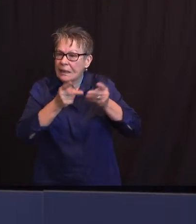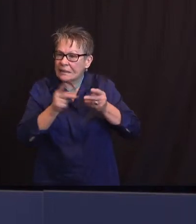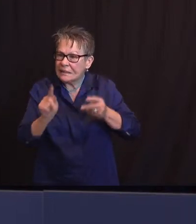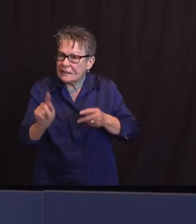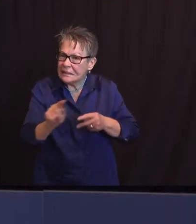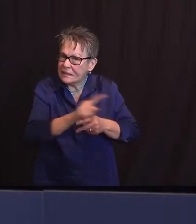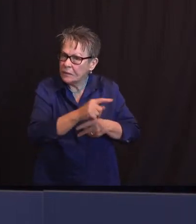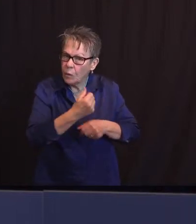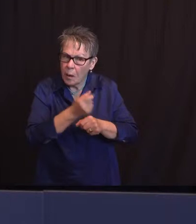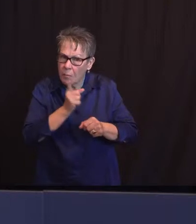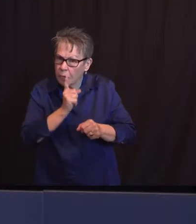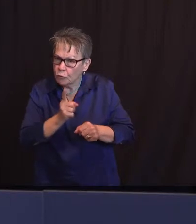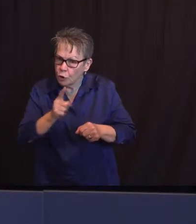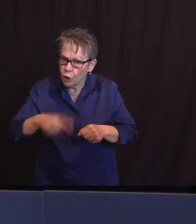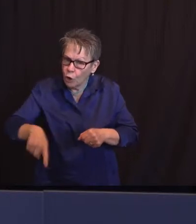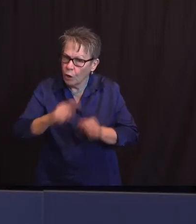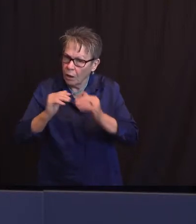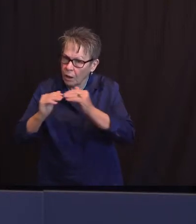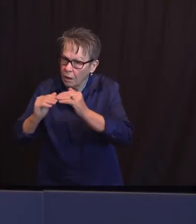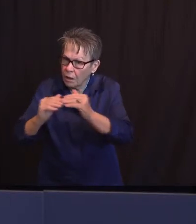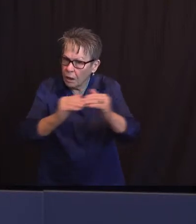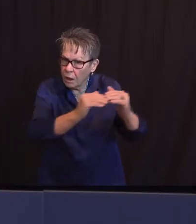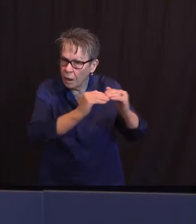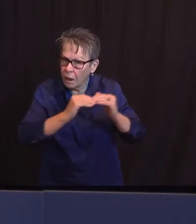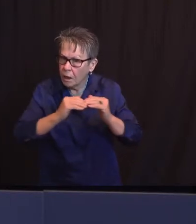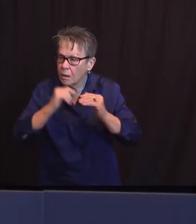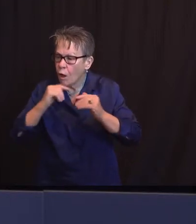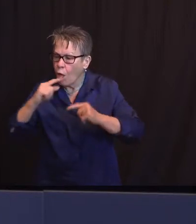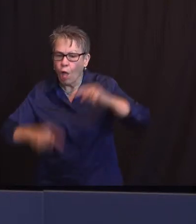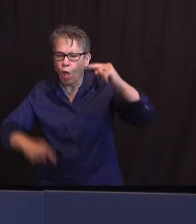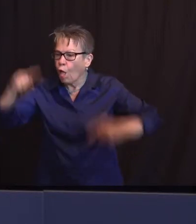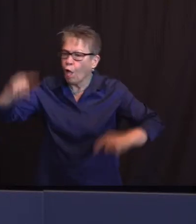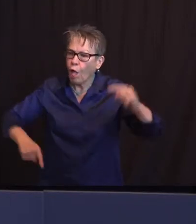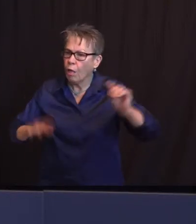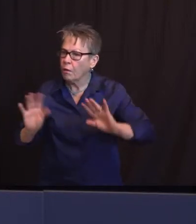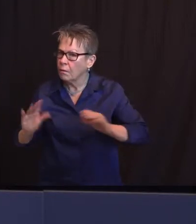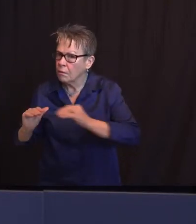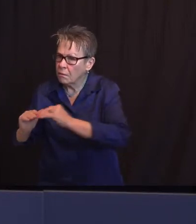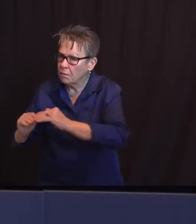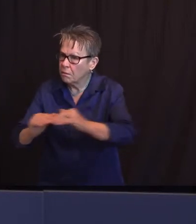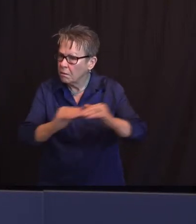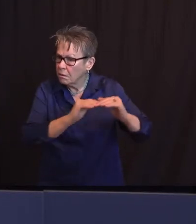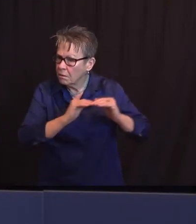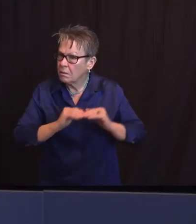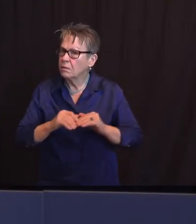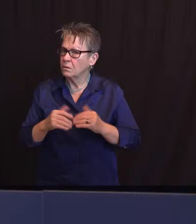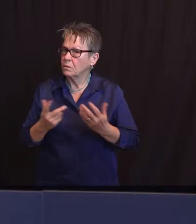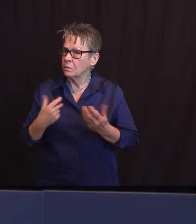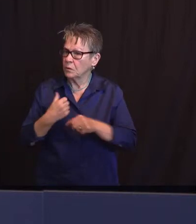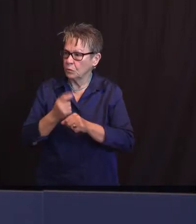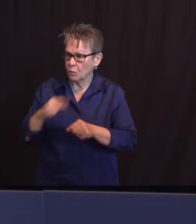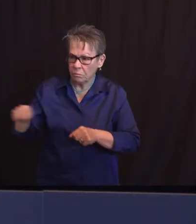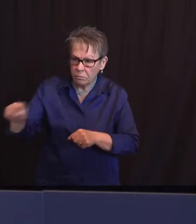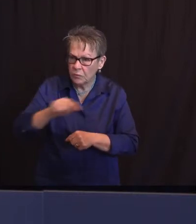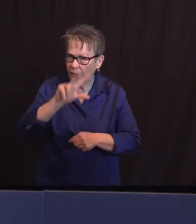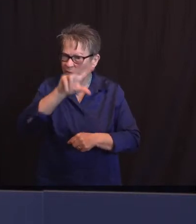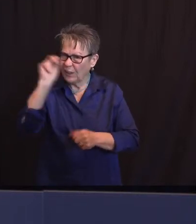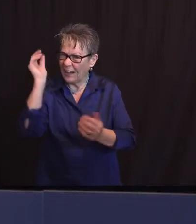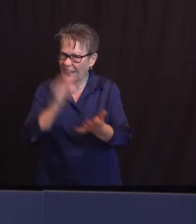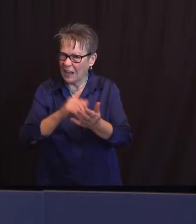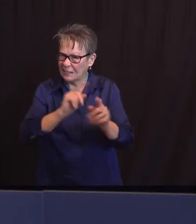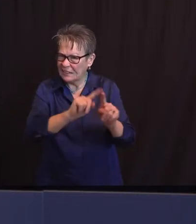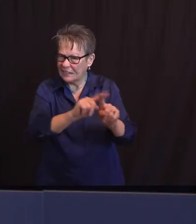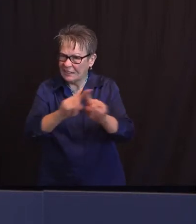communities, have administered nearly 30,000 doses. So moving on to my daily report, as the governor shared, our